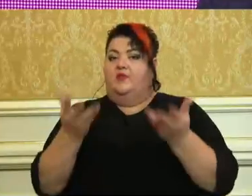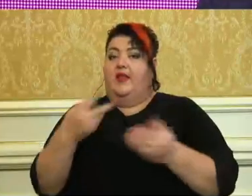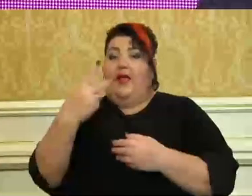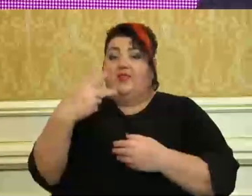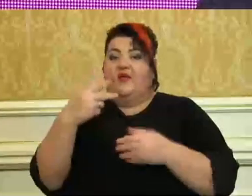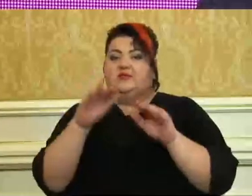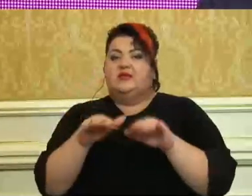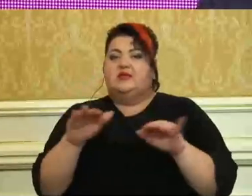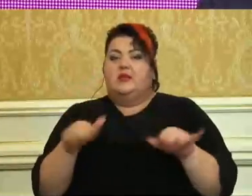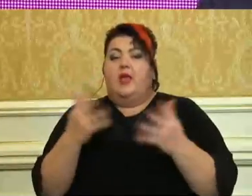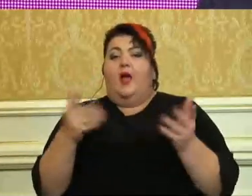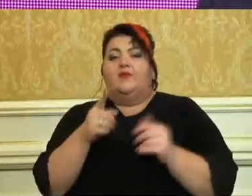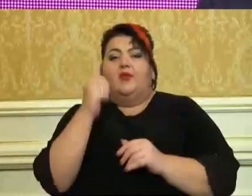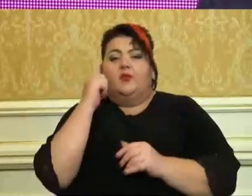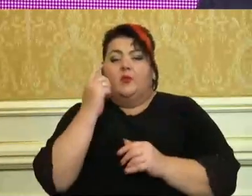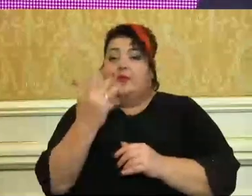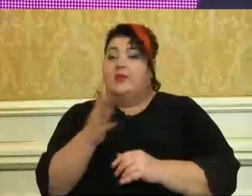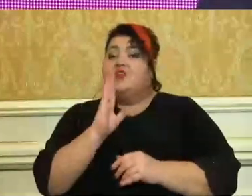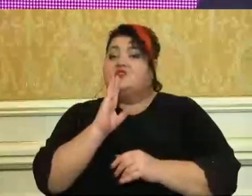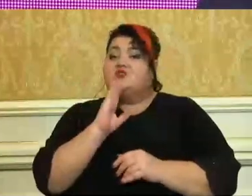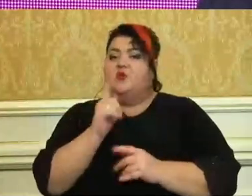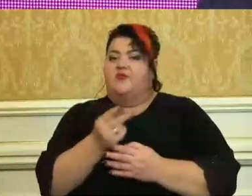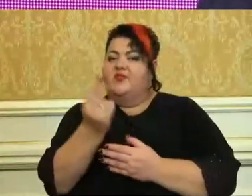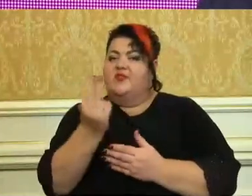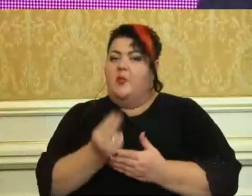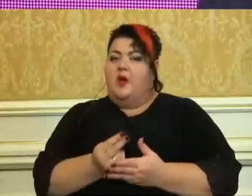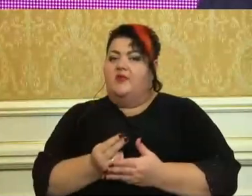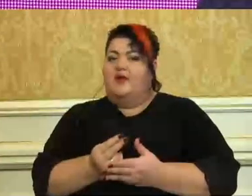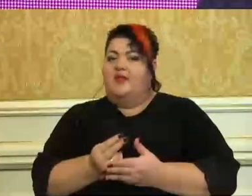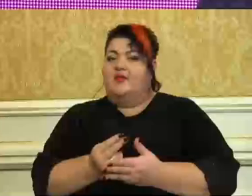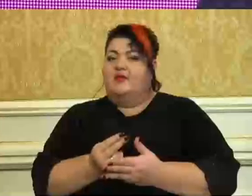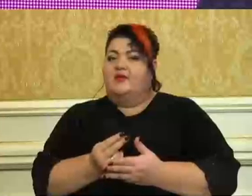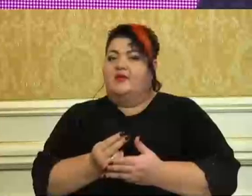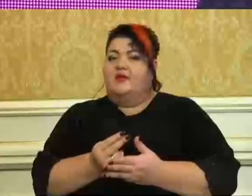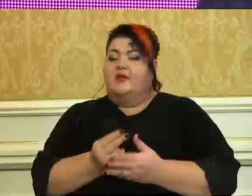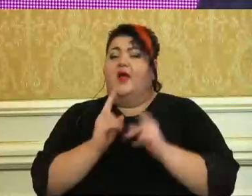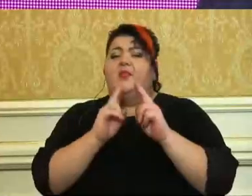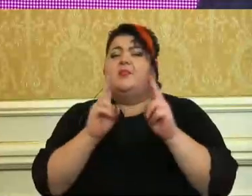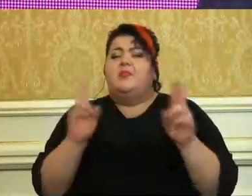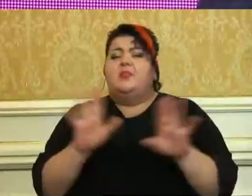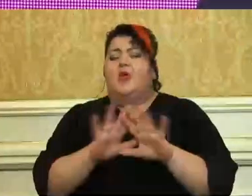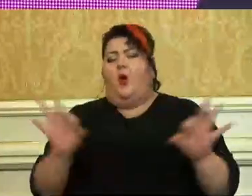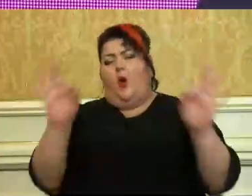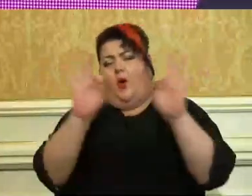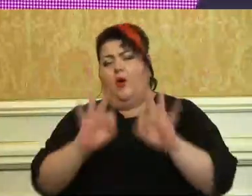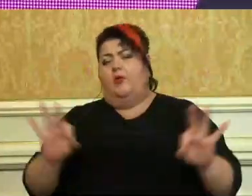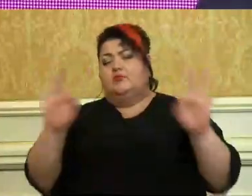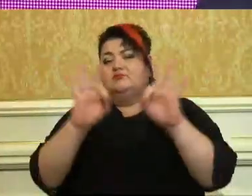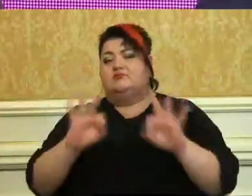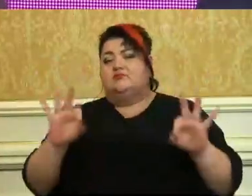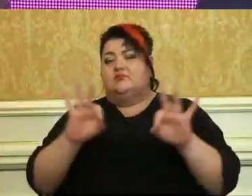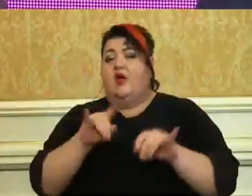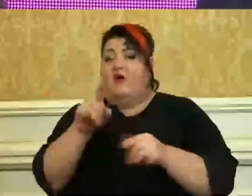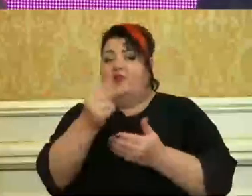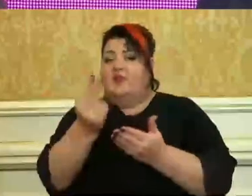radiologist, rheumatologist, and savior. So how many women they were drawing?